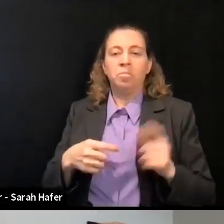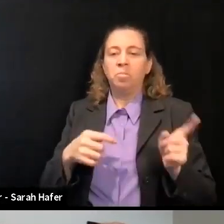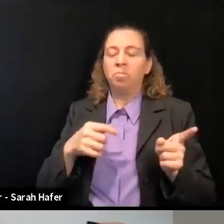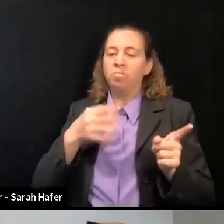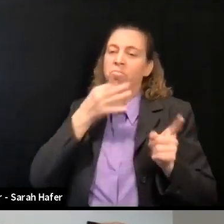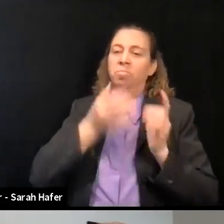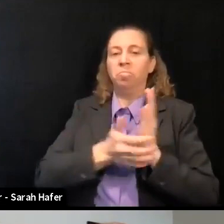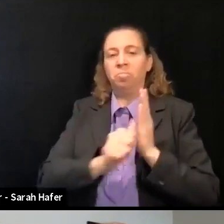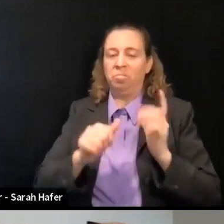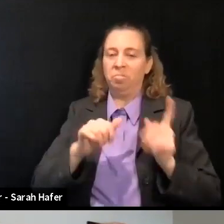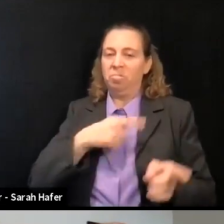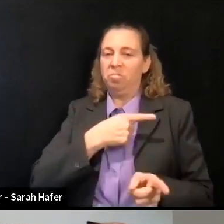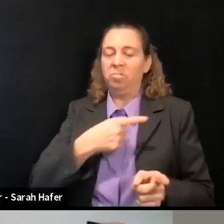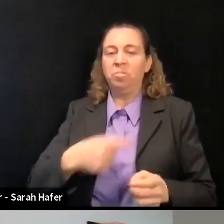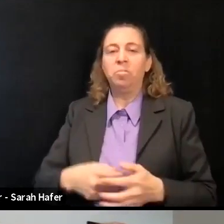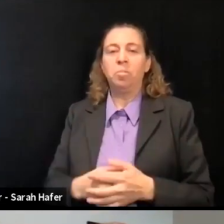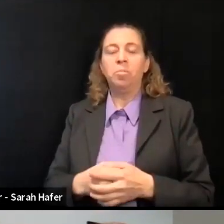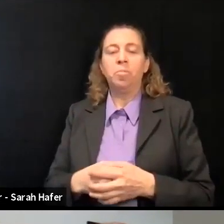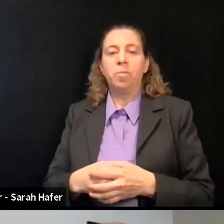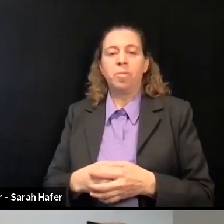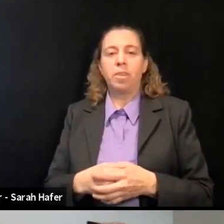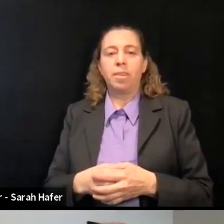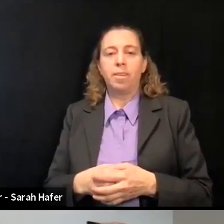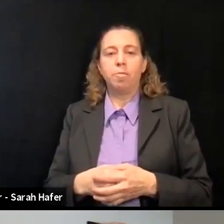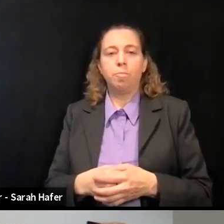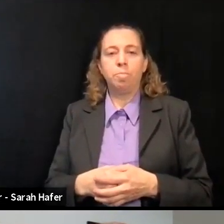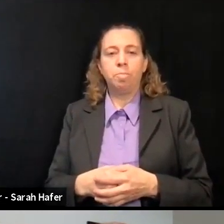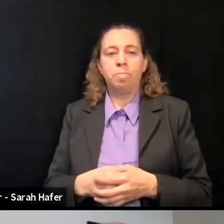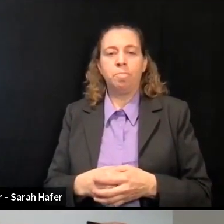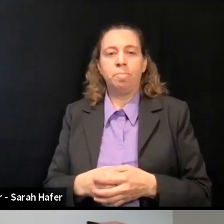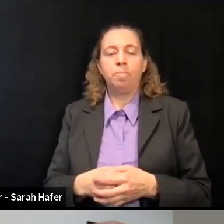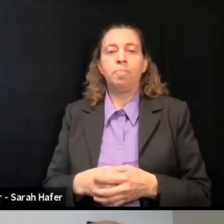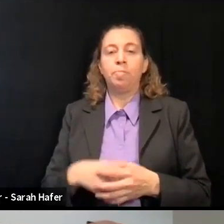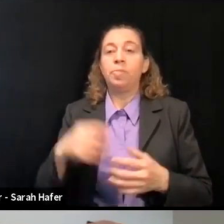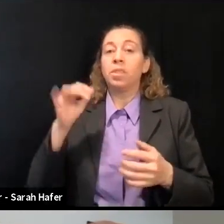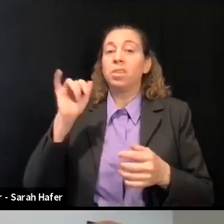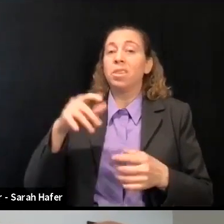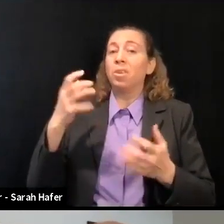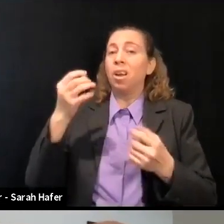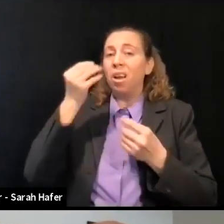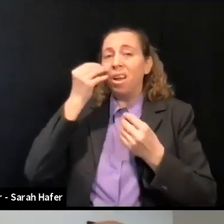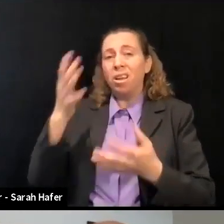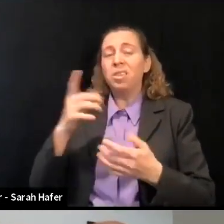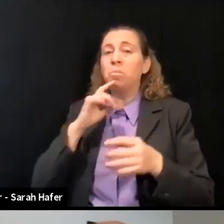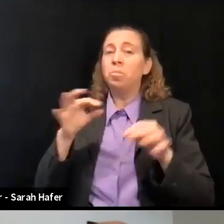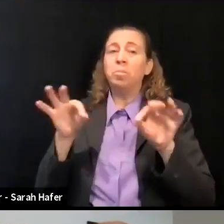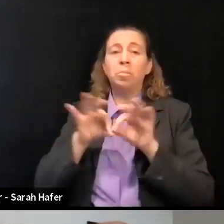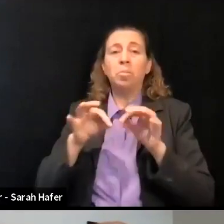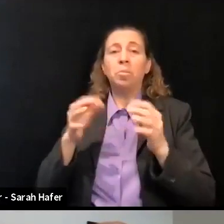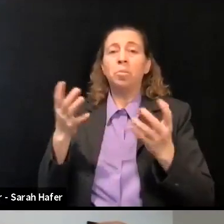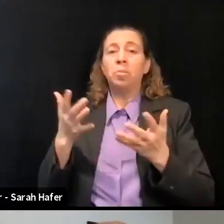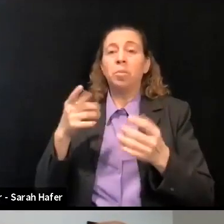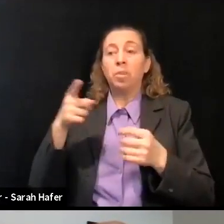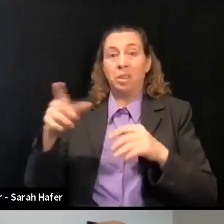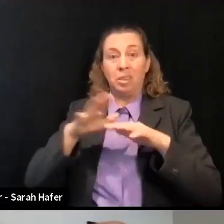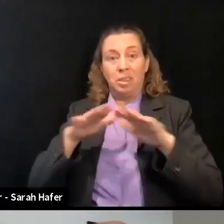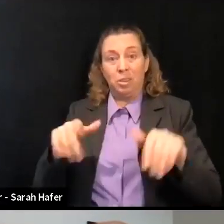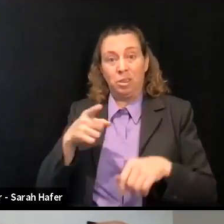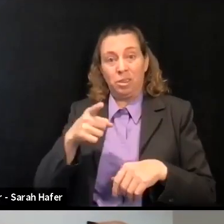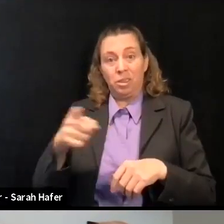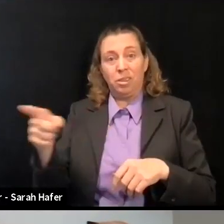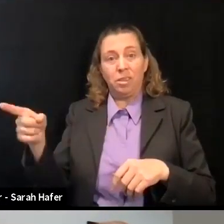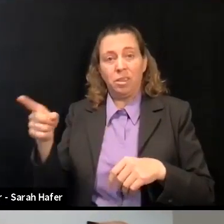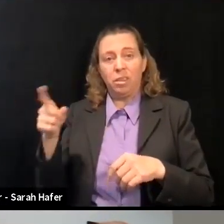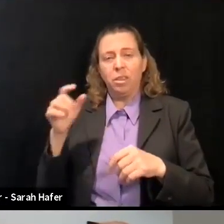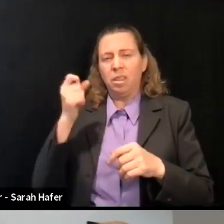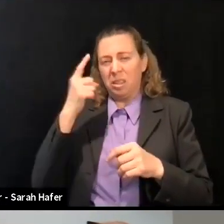as well. So one of the important things is to recognize that children, especially young children, take a lot of, we can call it